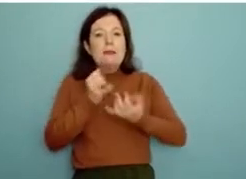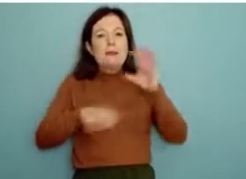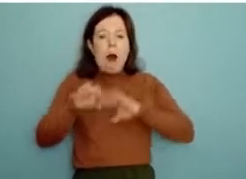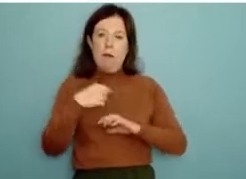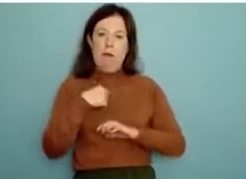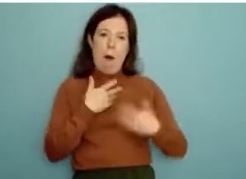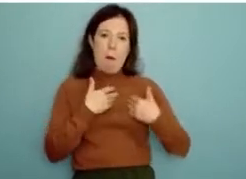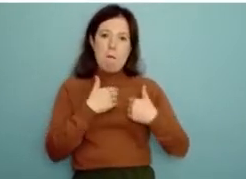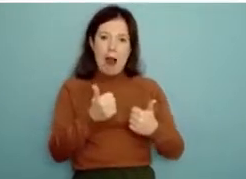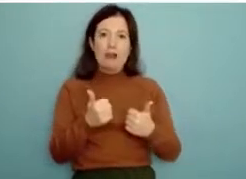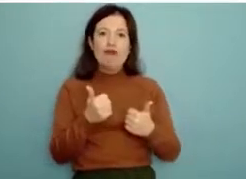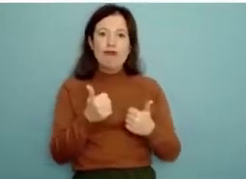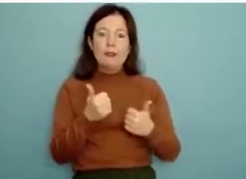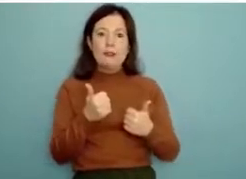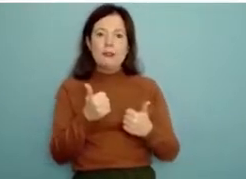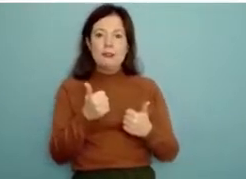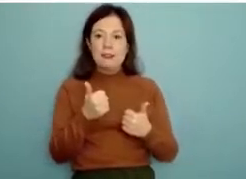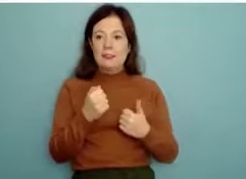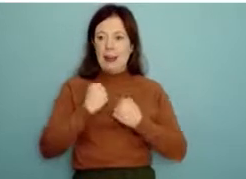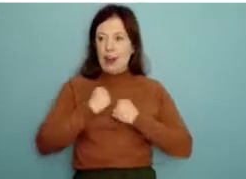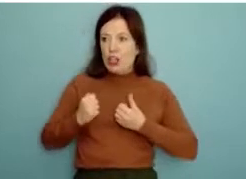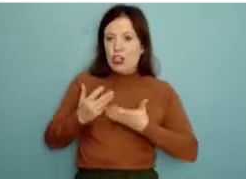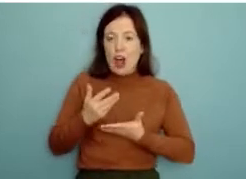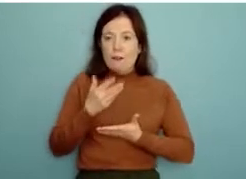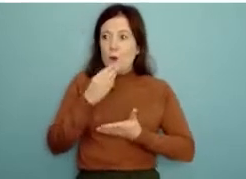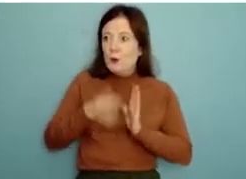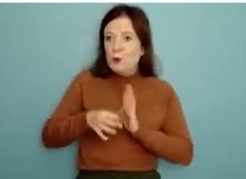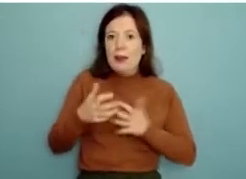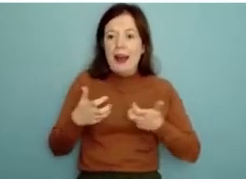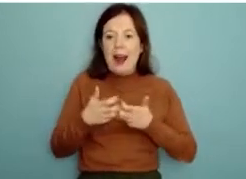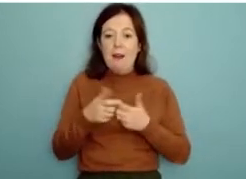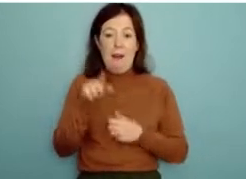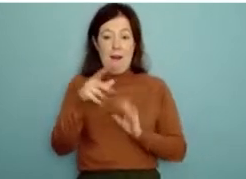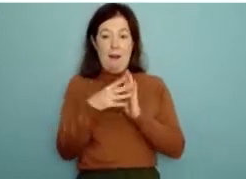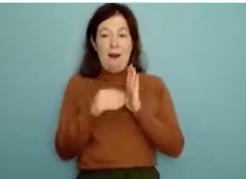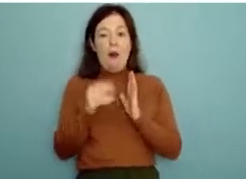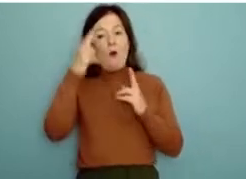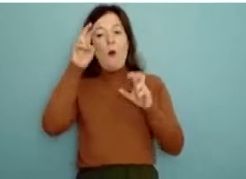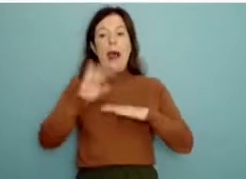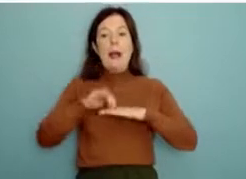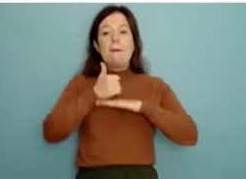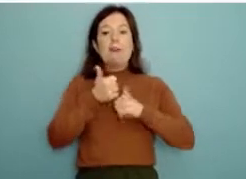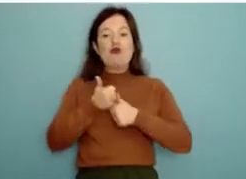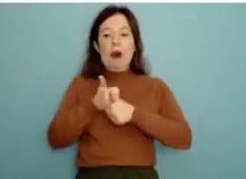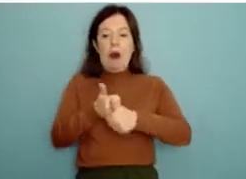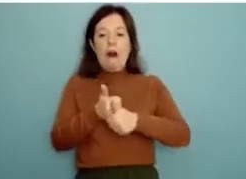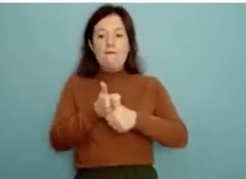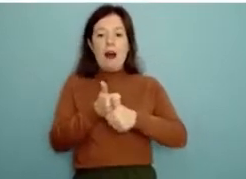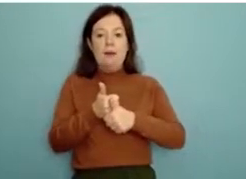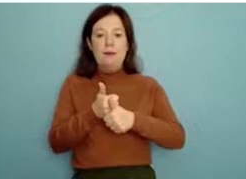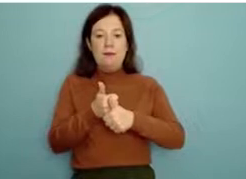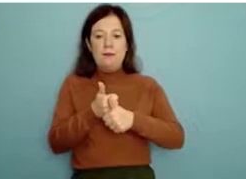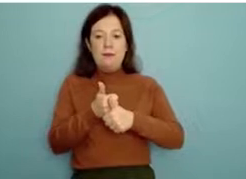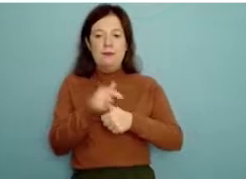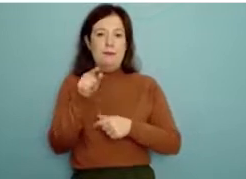within improvement of our services, another model, which is an implementation drivers model from Fixon and Blase. This is the